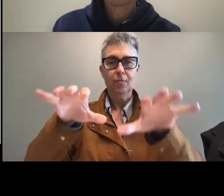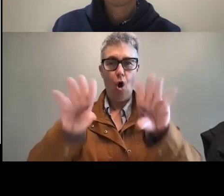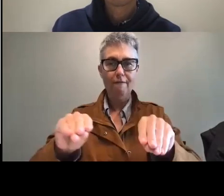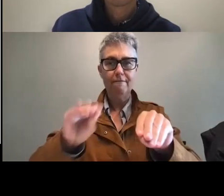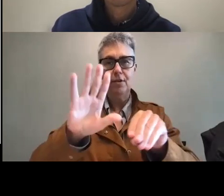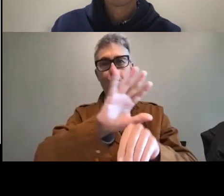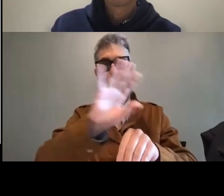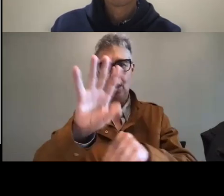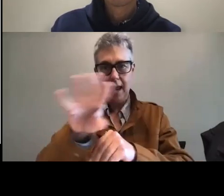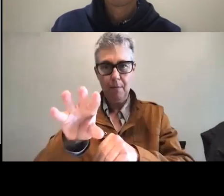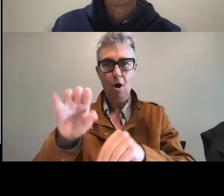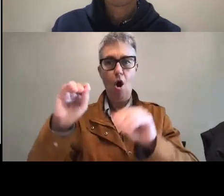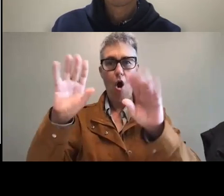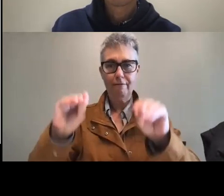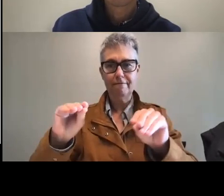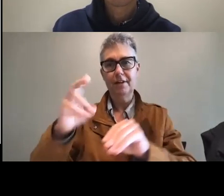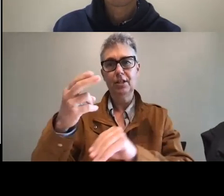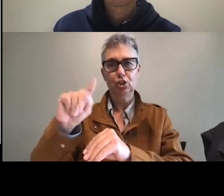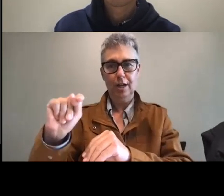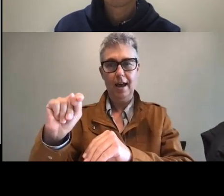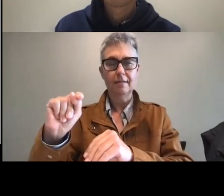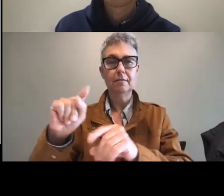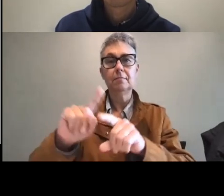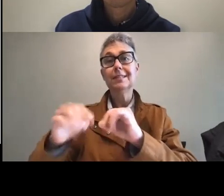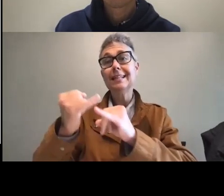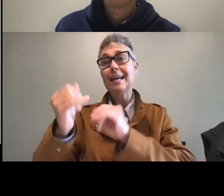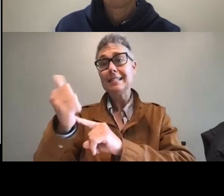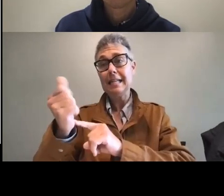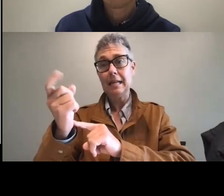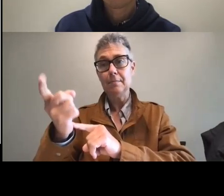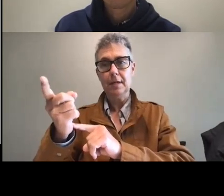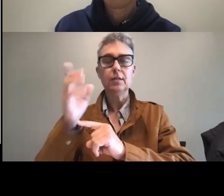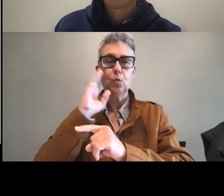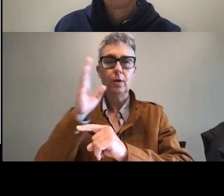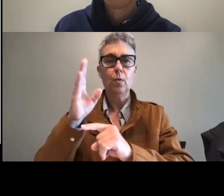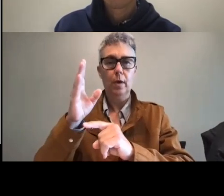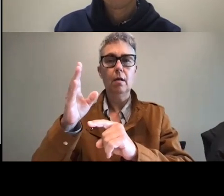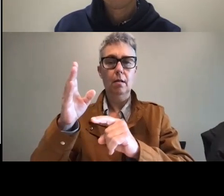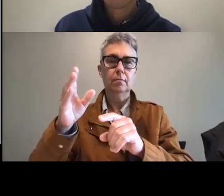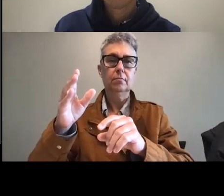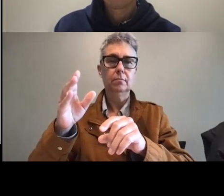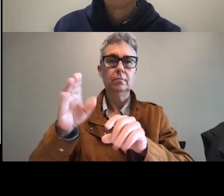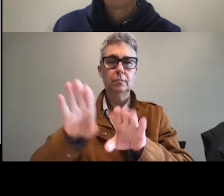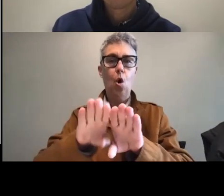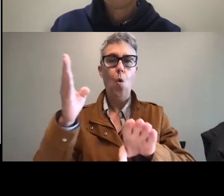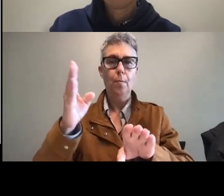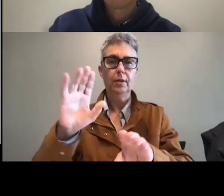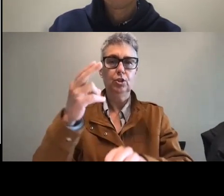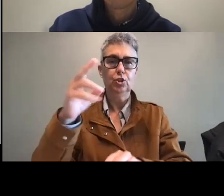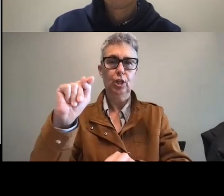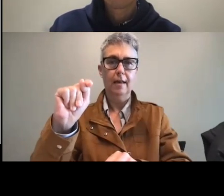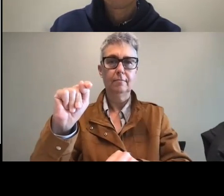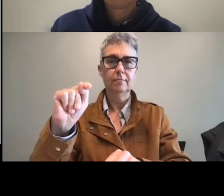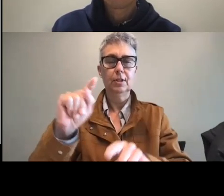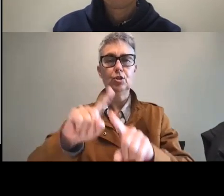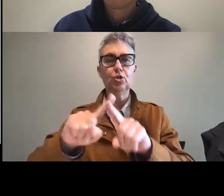entire duration. Now, in the last 10 minutes, we will make chat available again. So